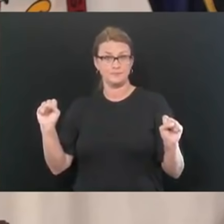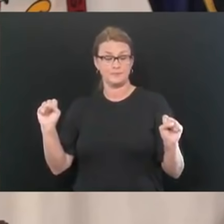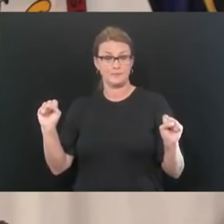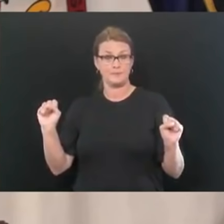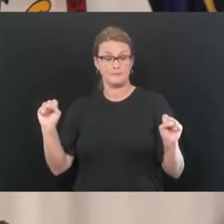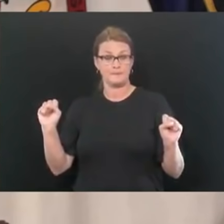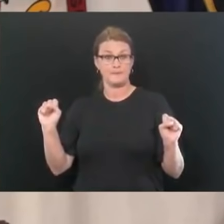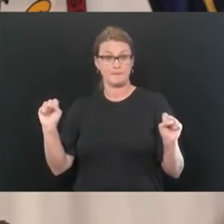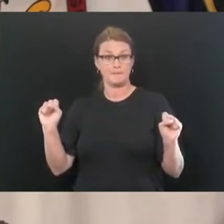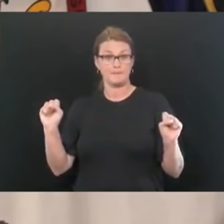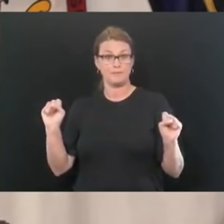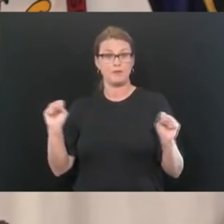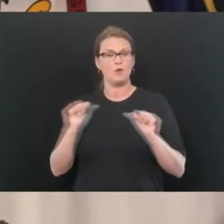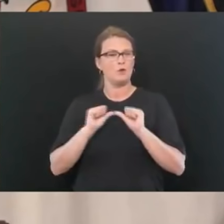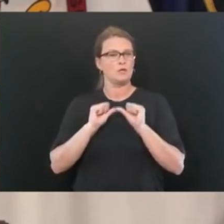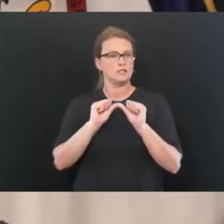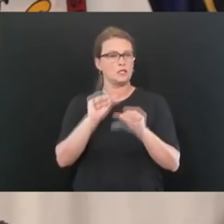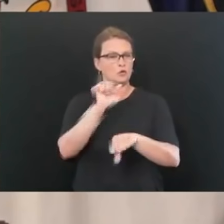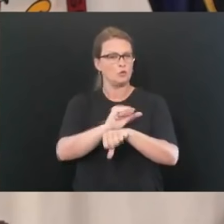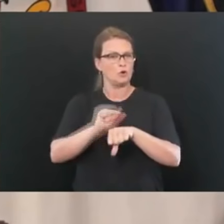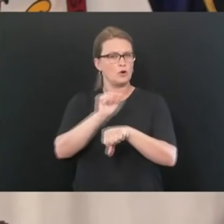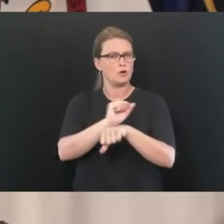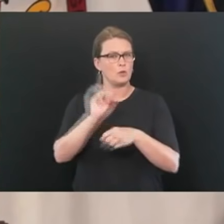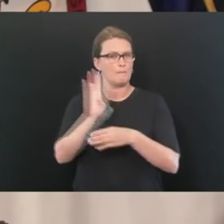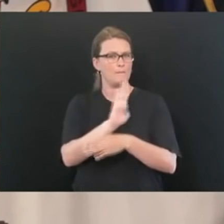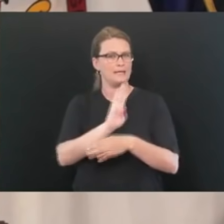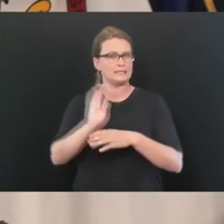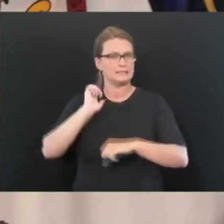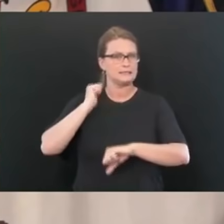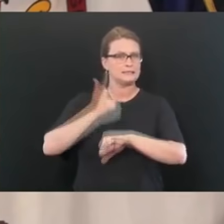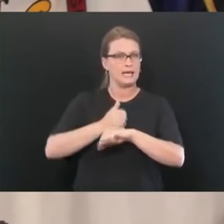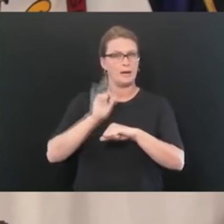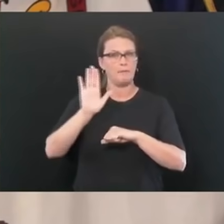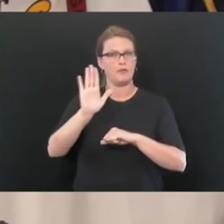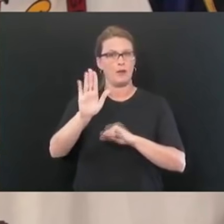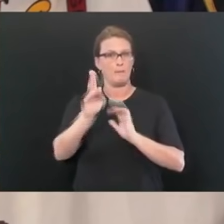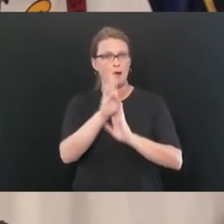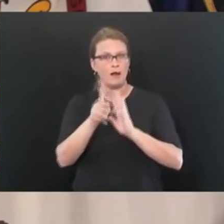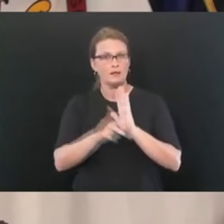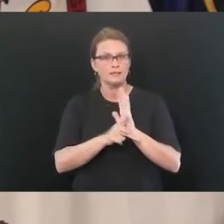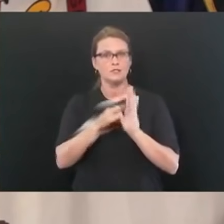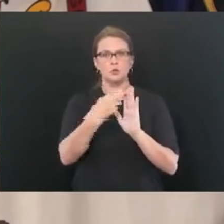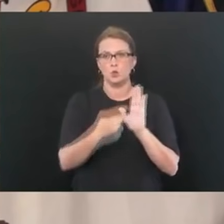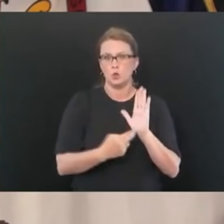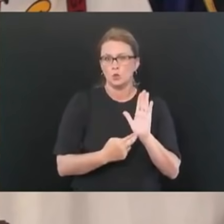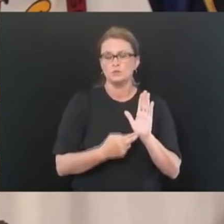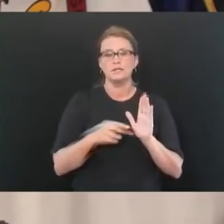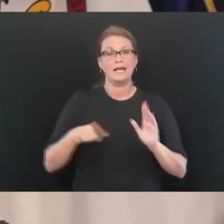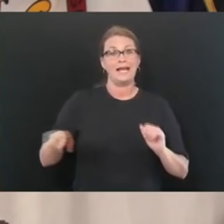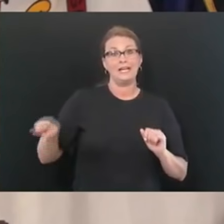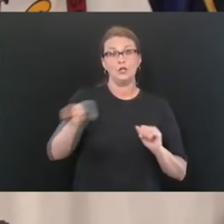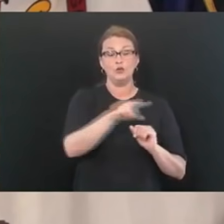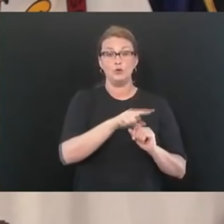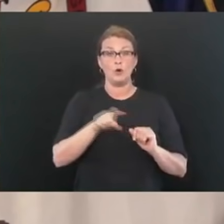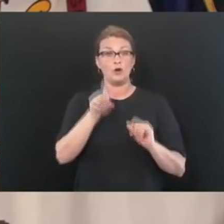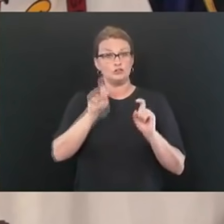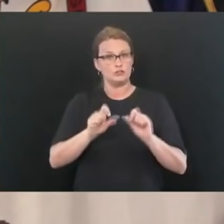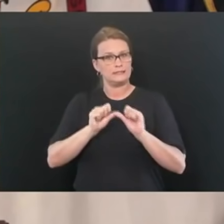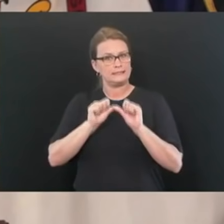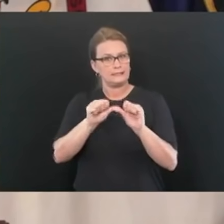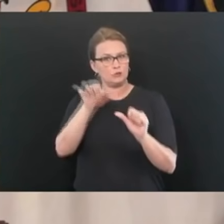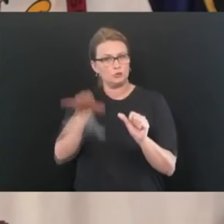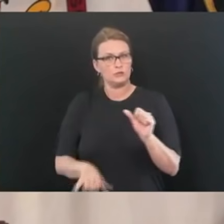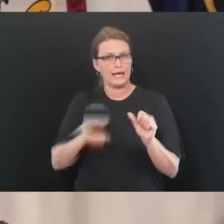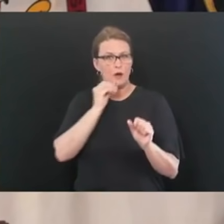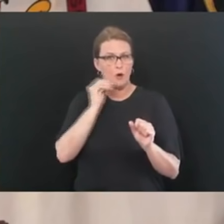We continue to work with businesses to help them to establish protocols, and you should continue to stay home if